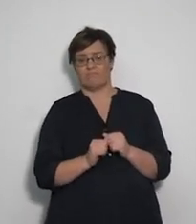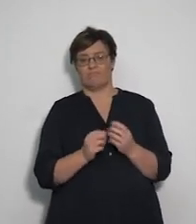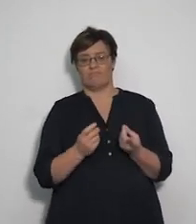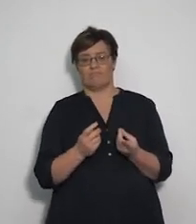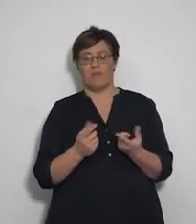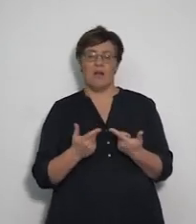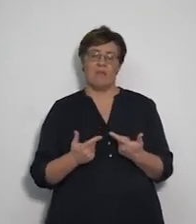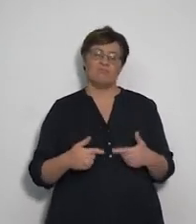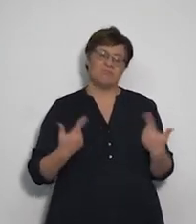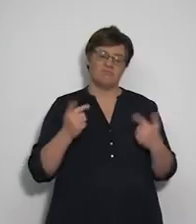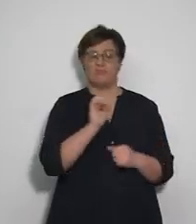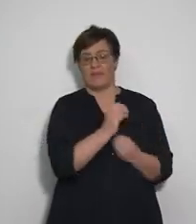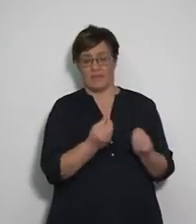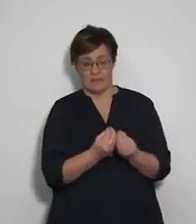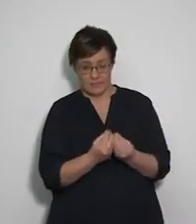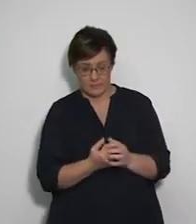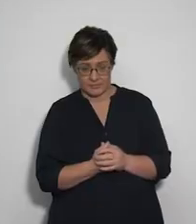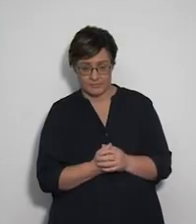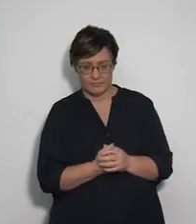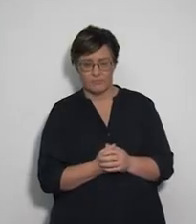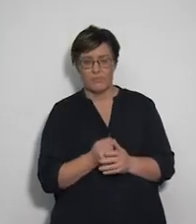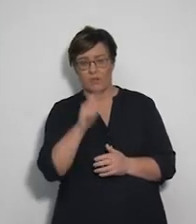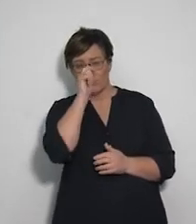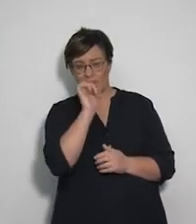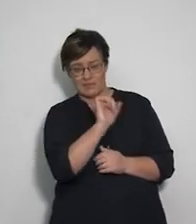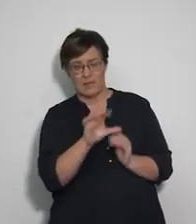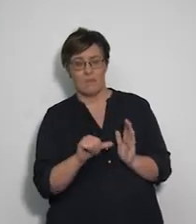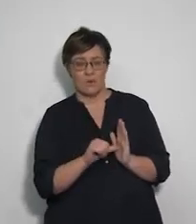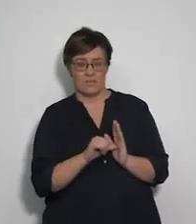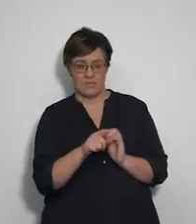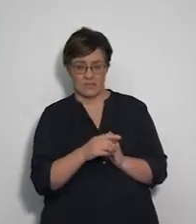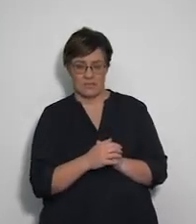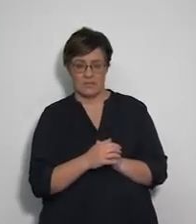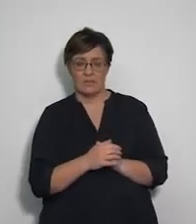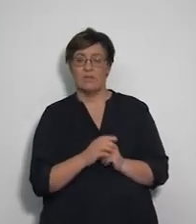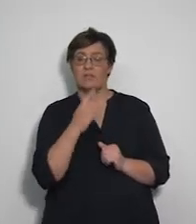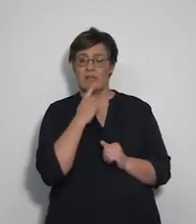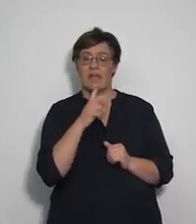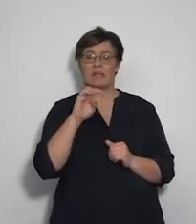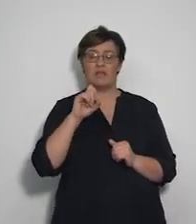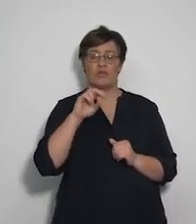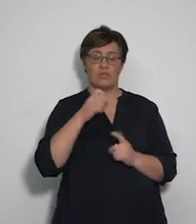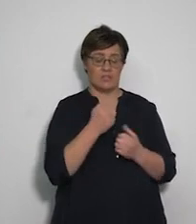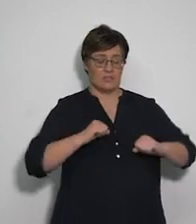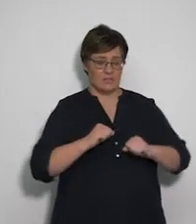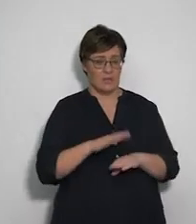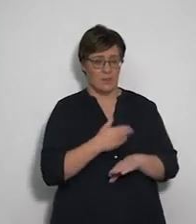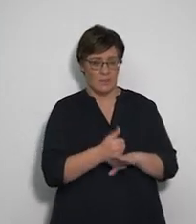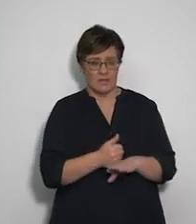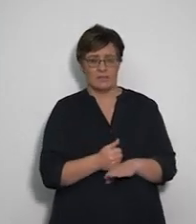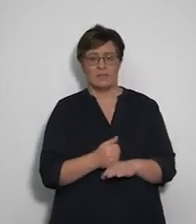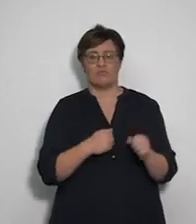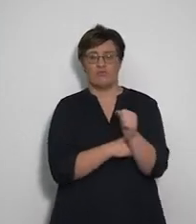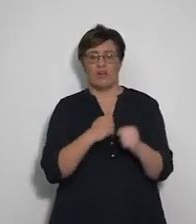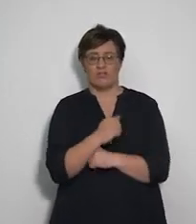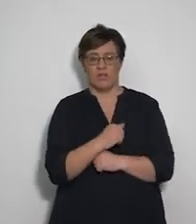organs or organelles rather. So let's recognize the importance of these. So we mentioned nitrogenous bases as being